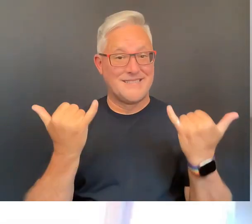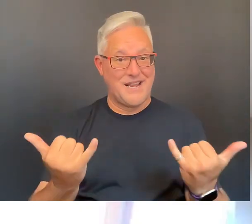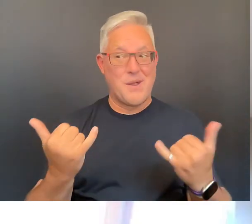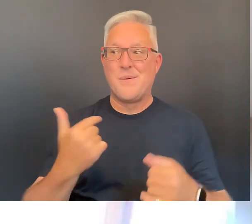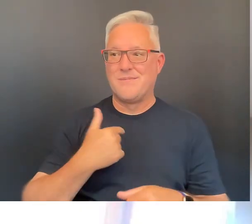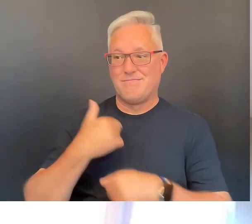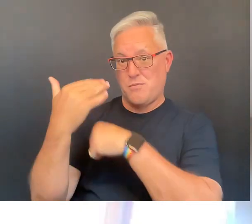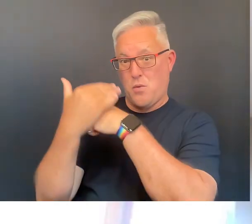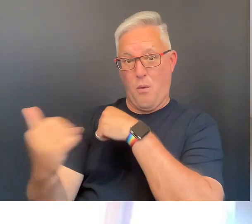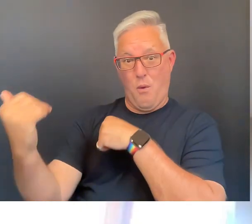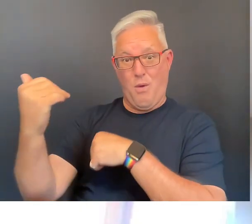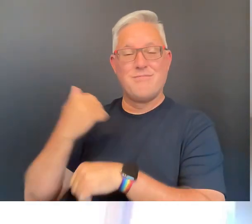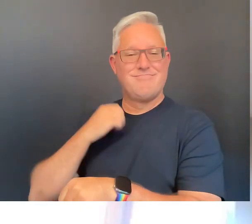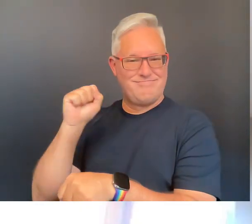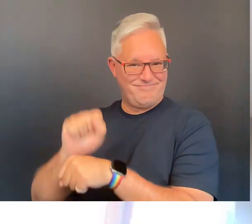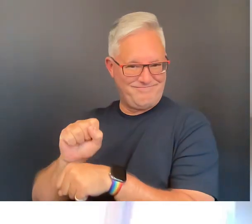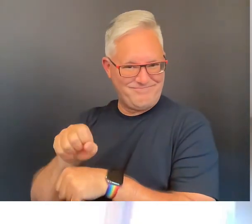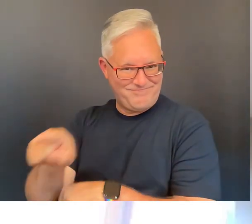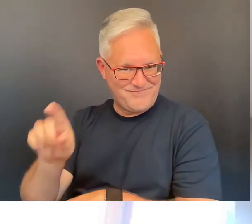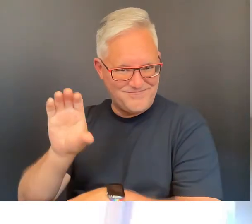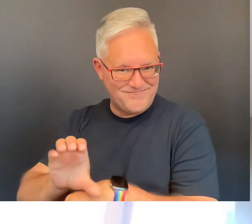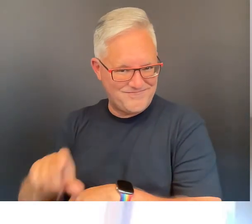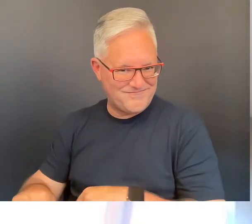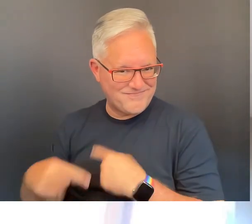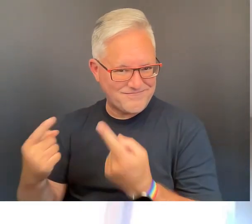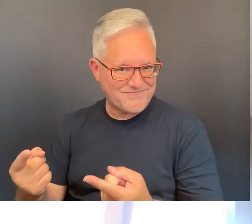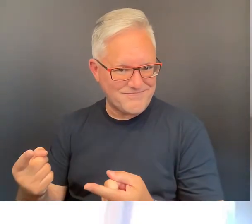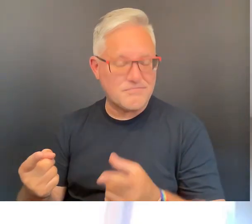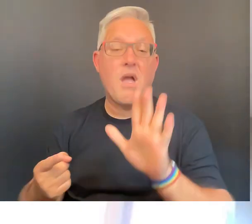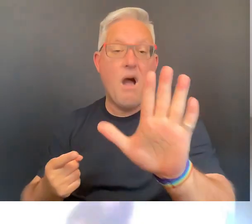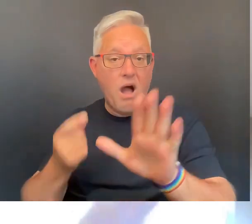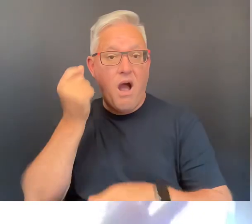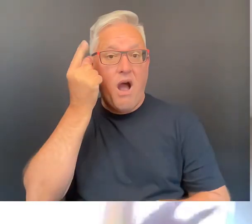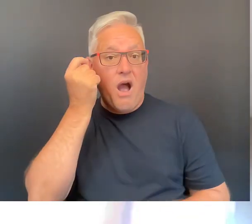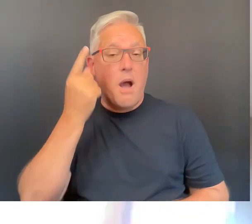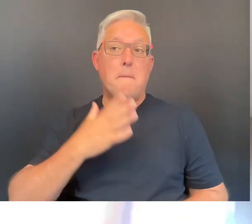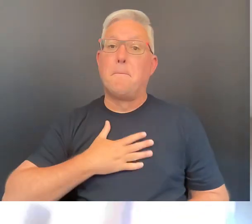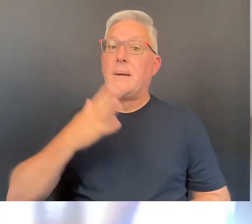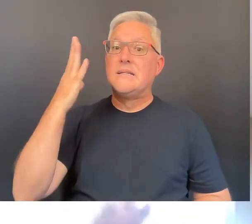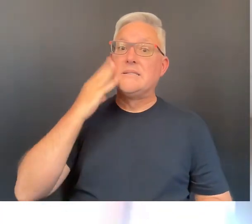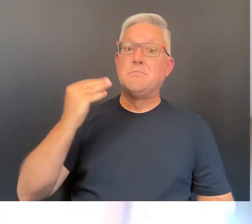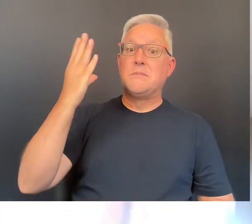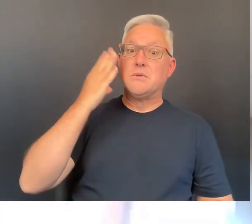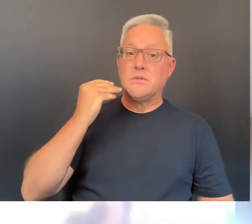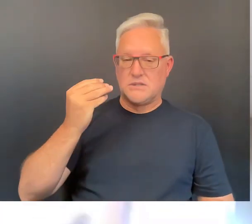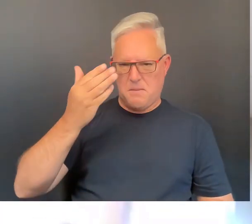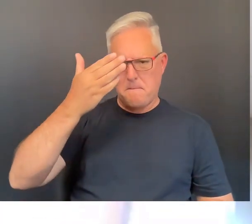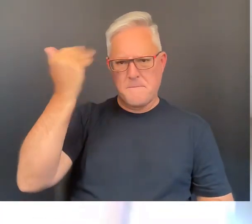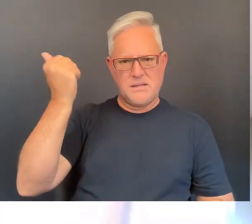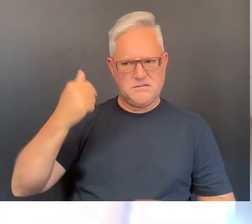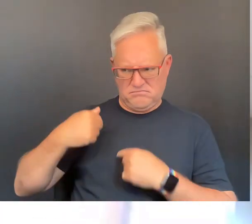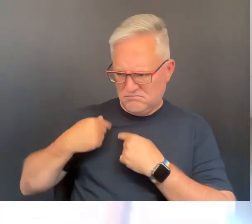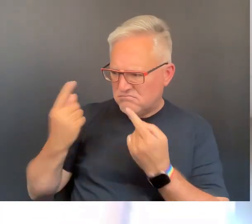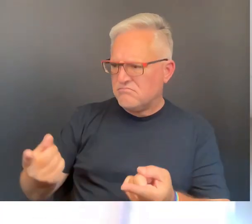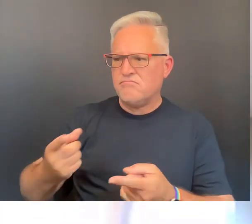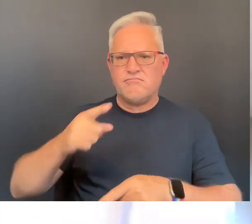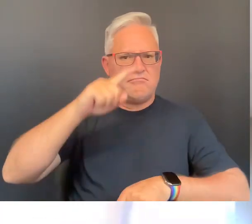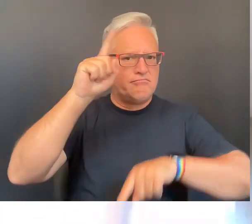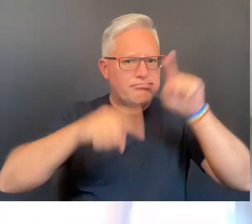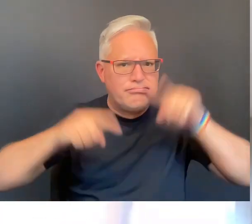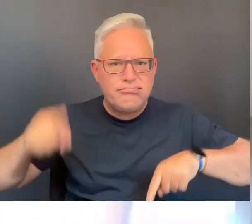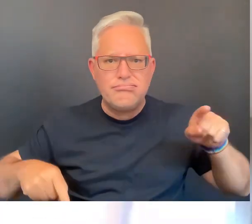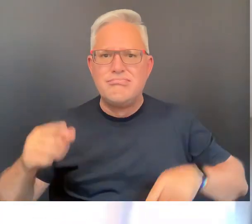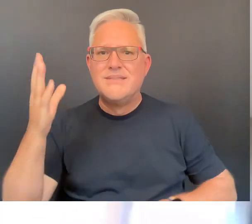call. And now my experience, because I have all this variety of